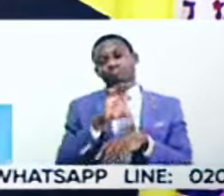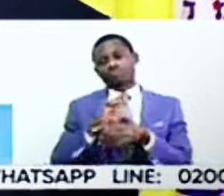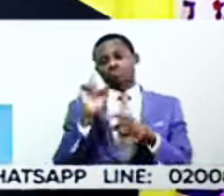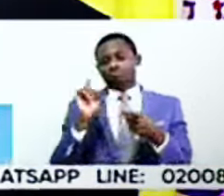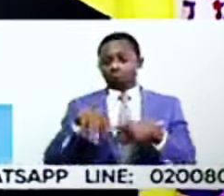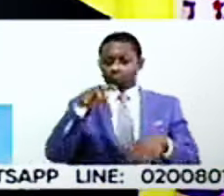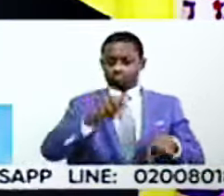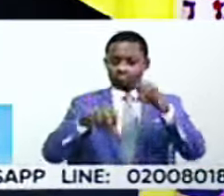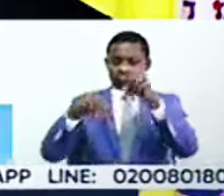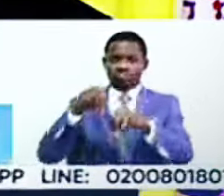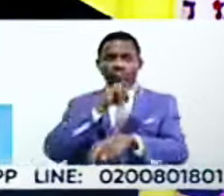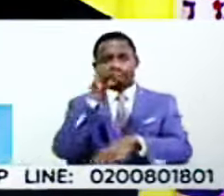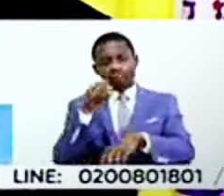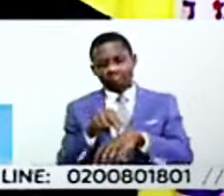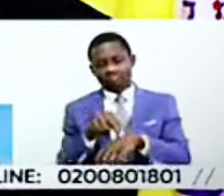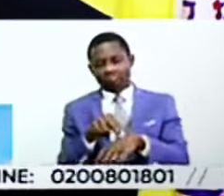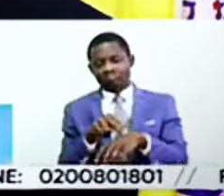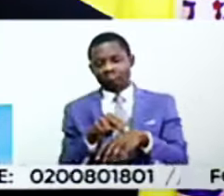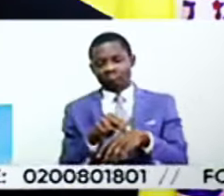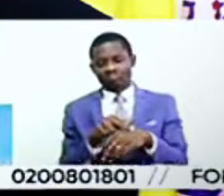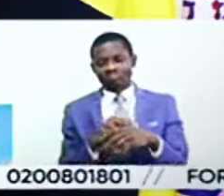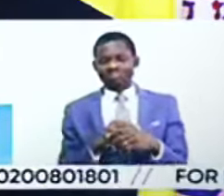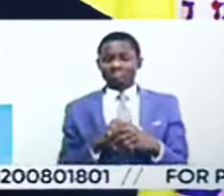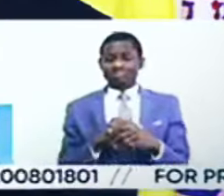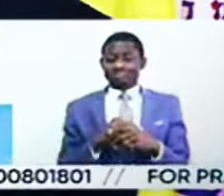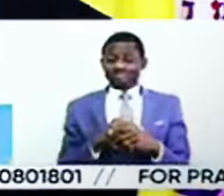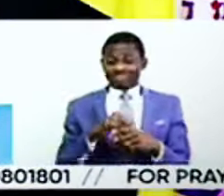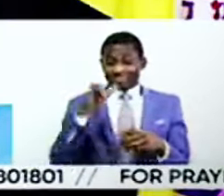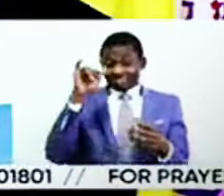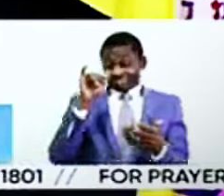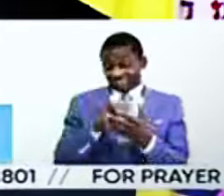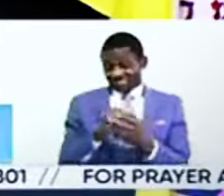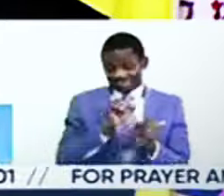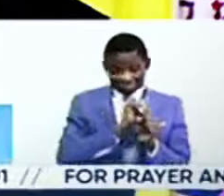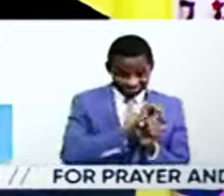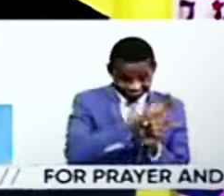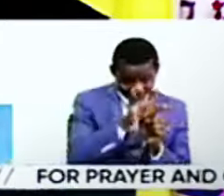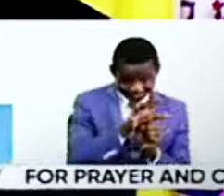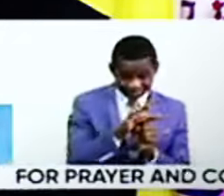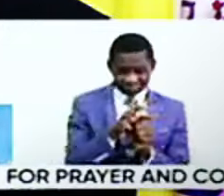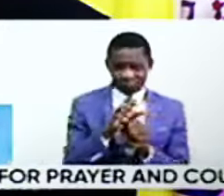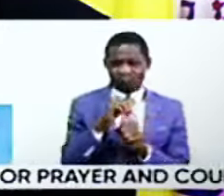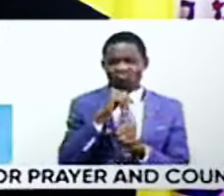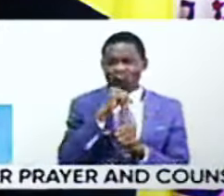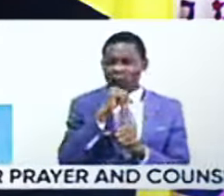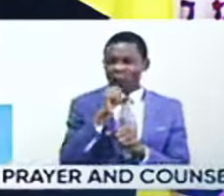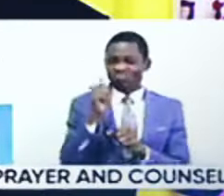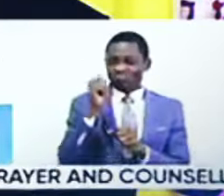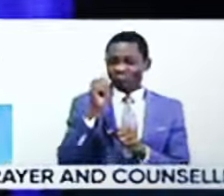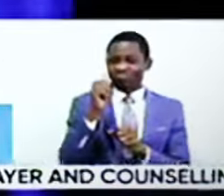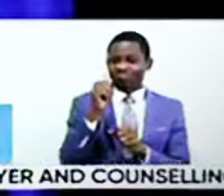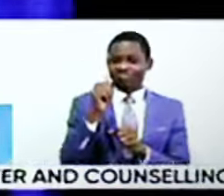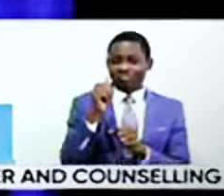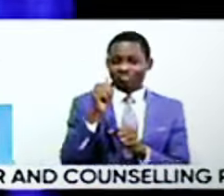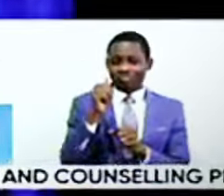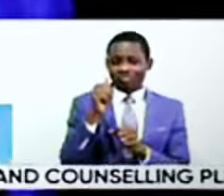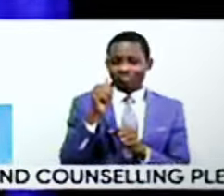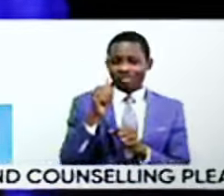This pandemic should not take our minds off our goal at all. So